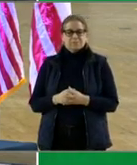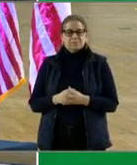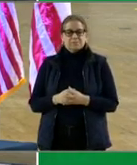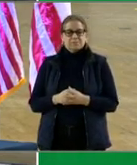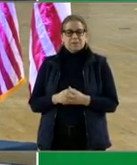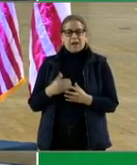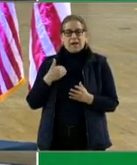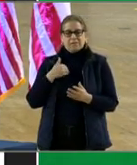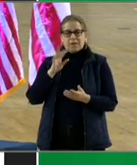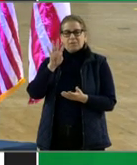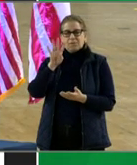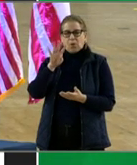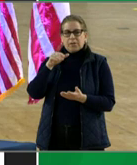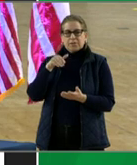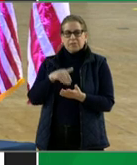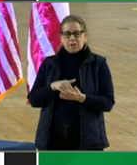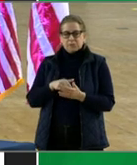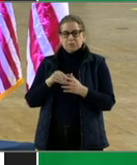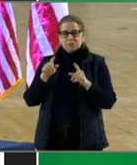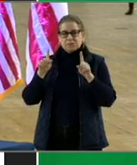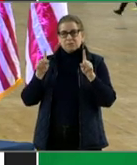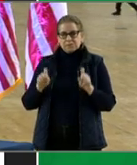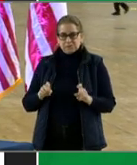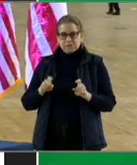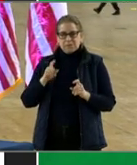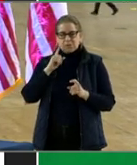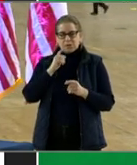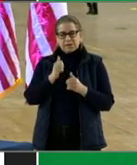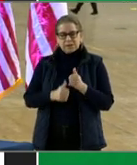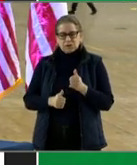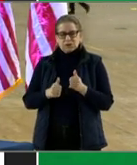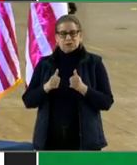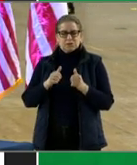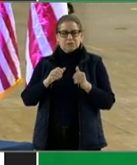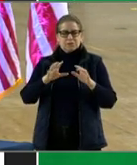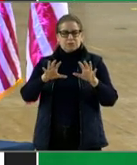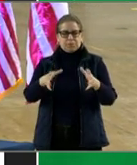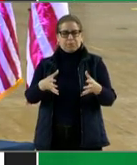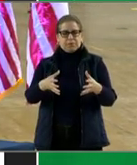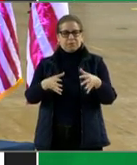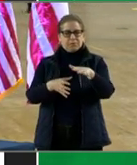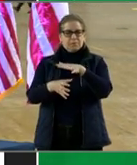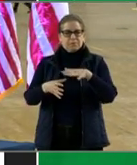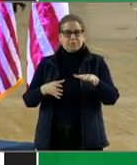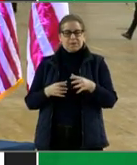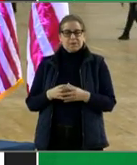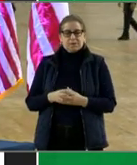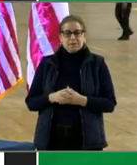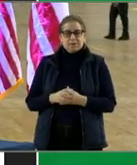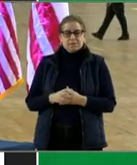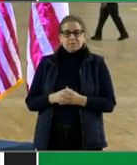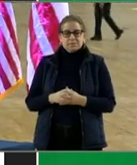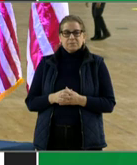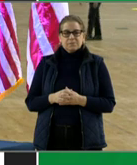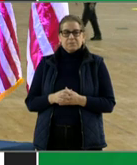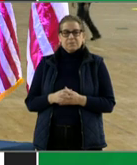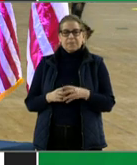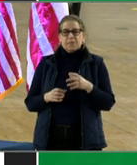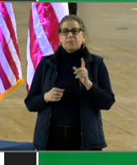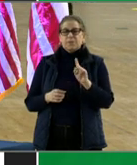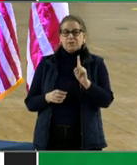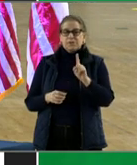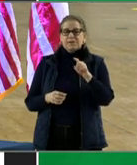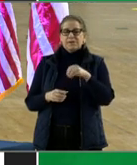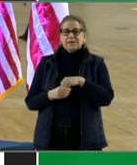million people just 10 days later. And today is the first day of operations at the UMC